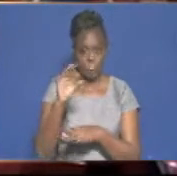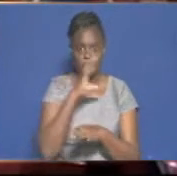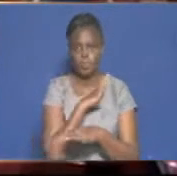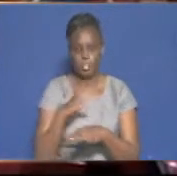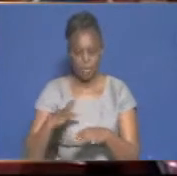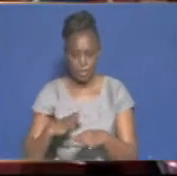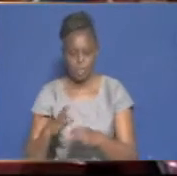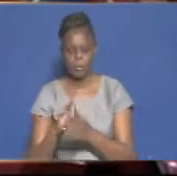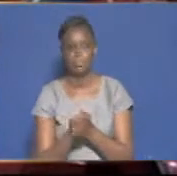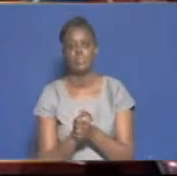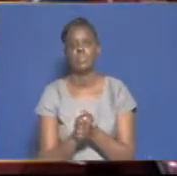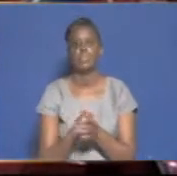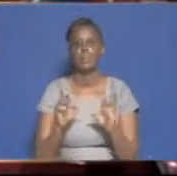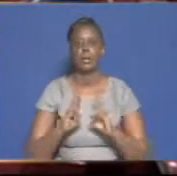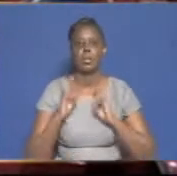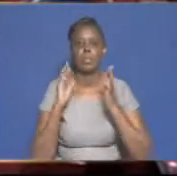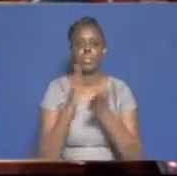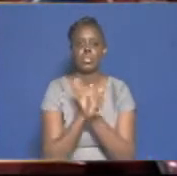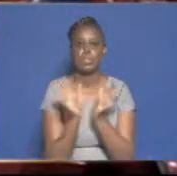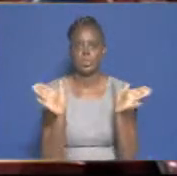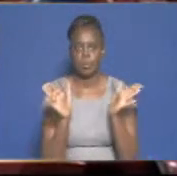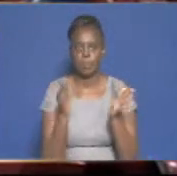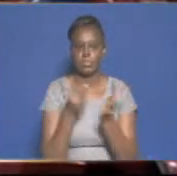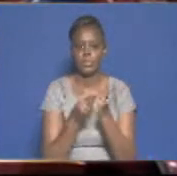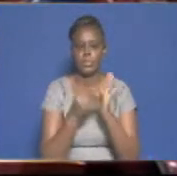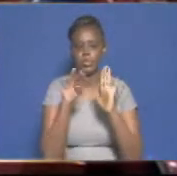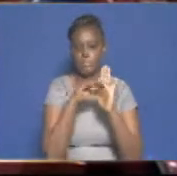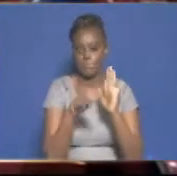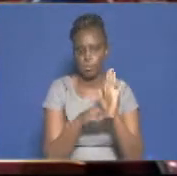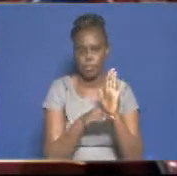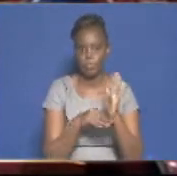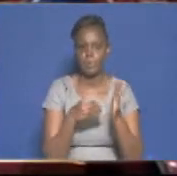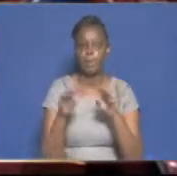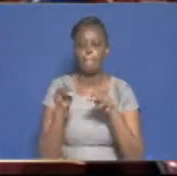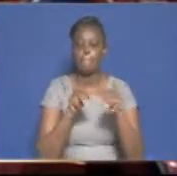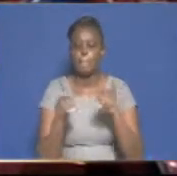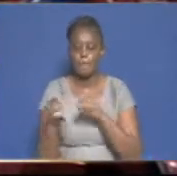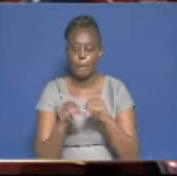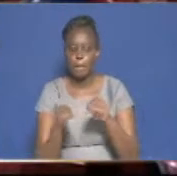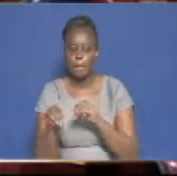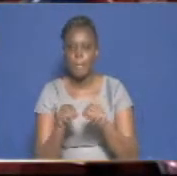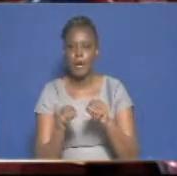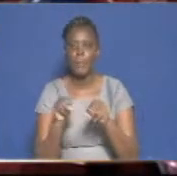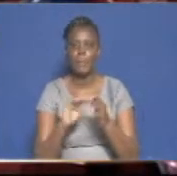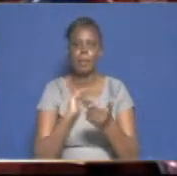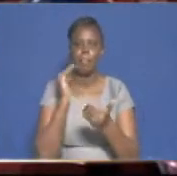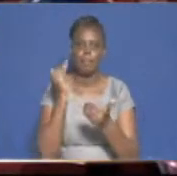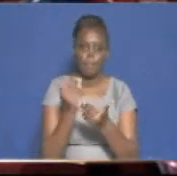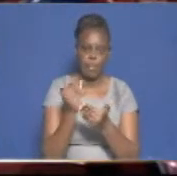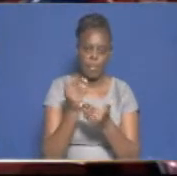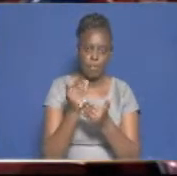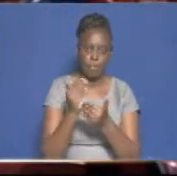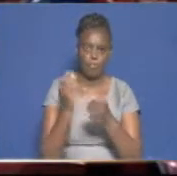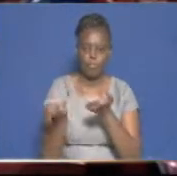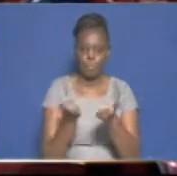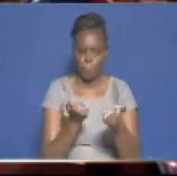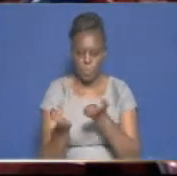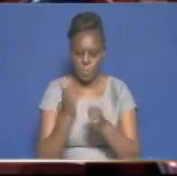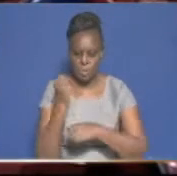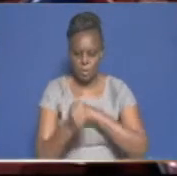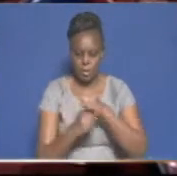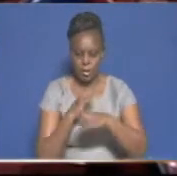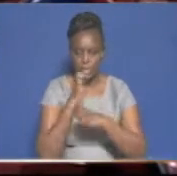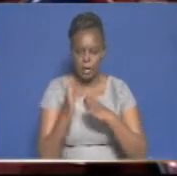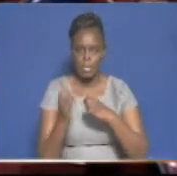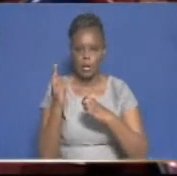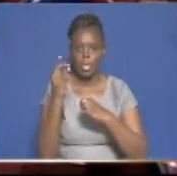two, the reports of the Auditor General and financial statements of the Management and Supervision Fund for trade for the years ended that